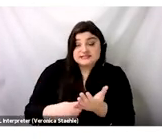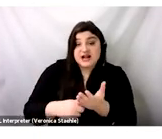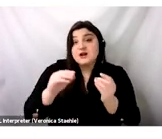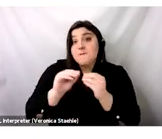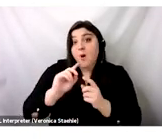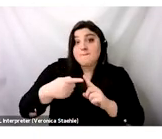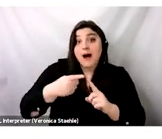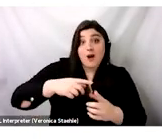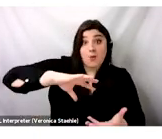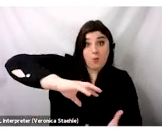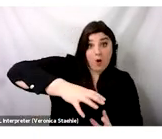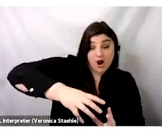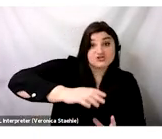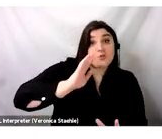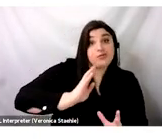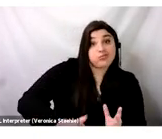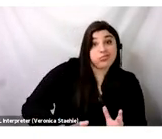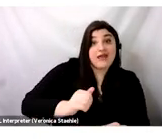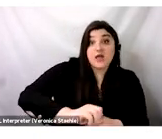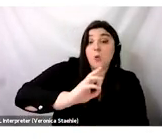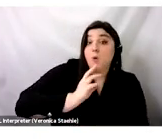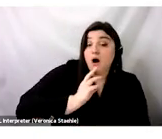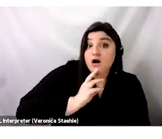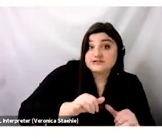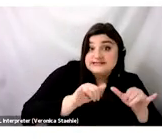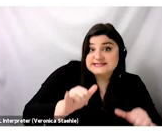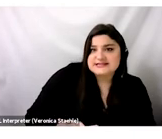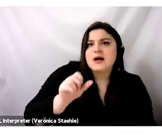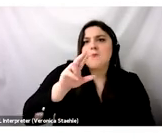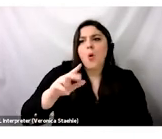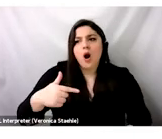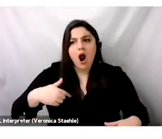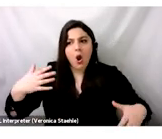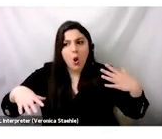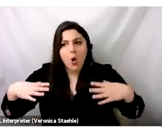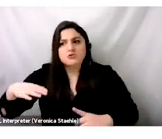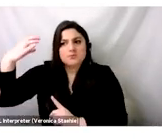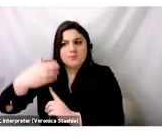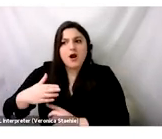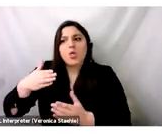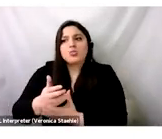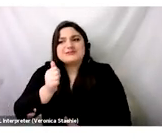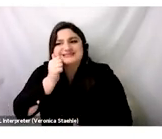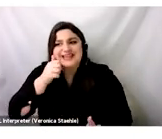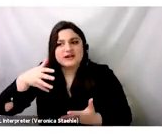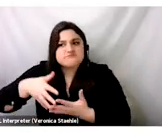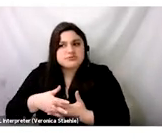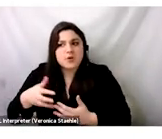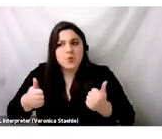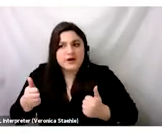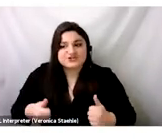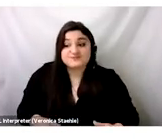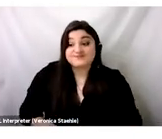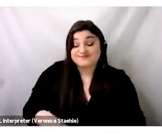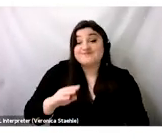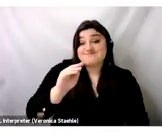or is there a direct way that microfibers enter our bodies through skin contact? Yeah, great question. So